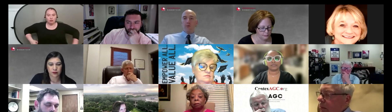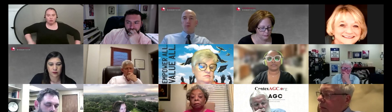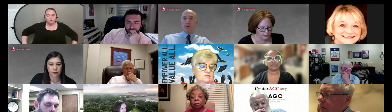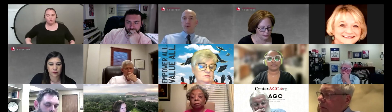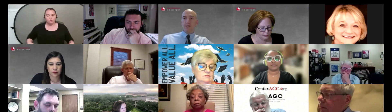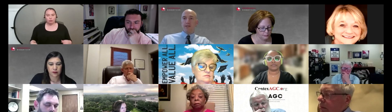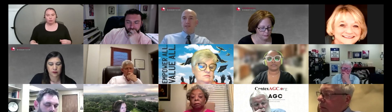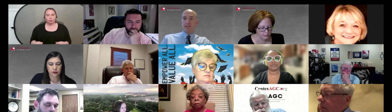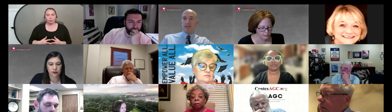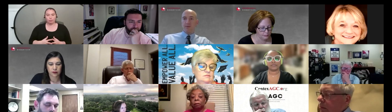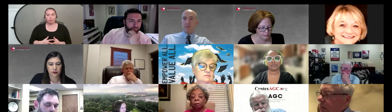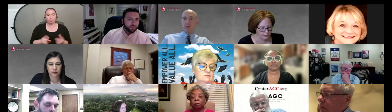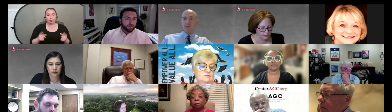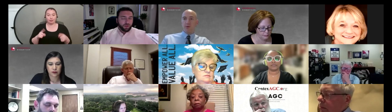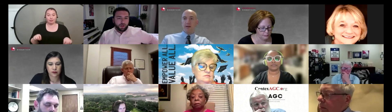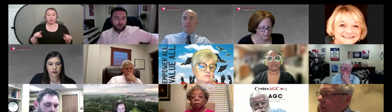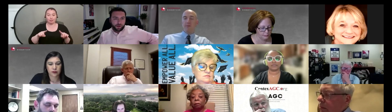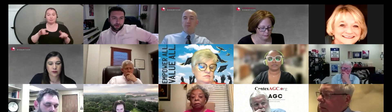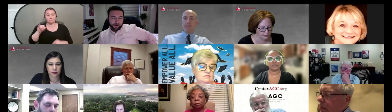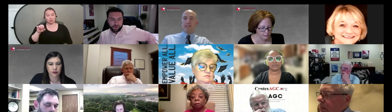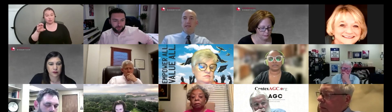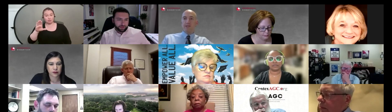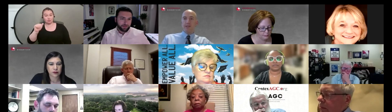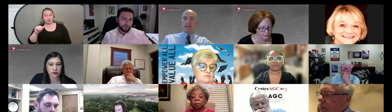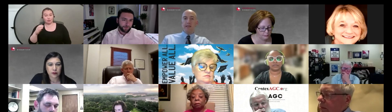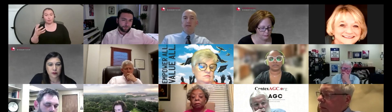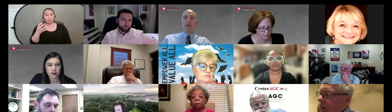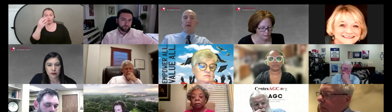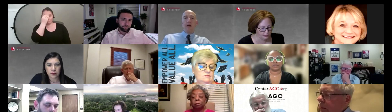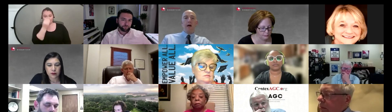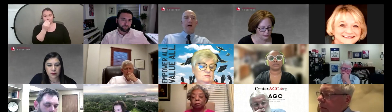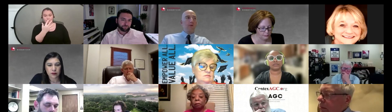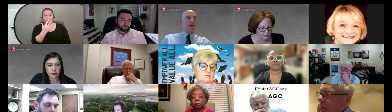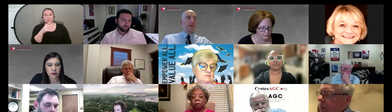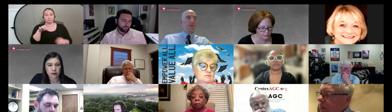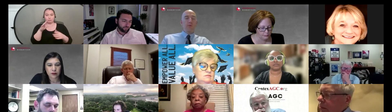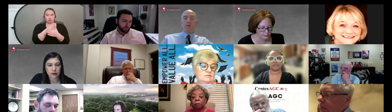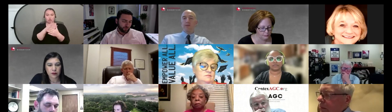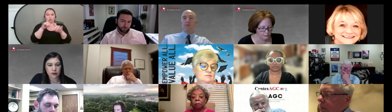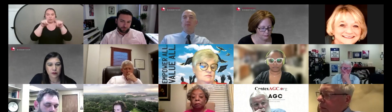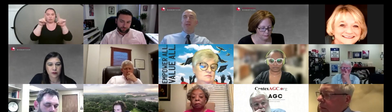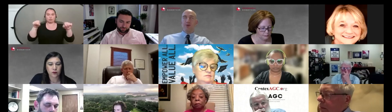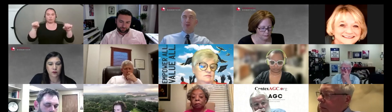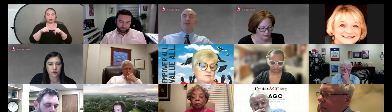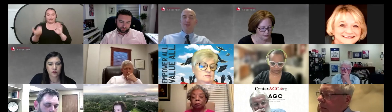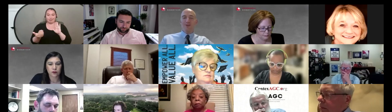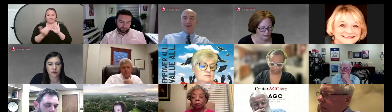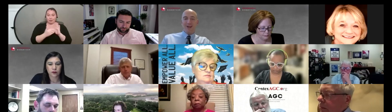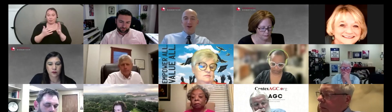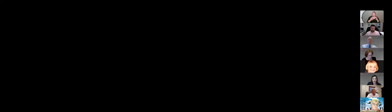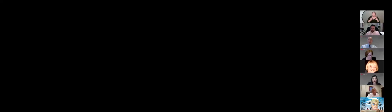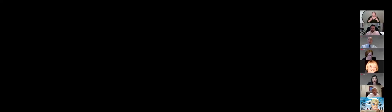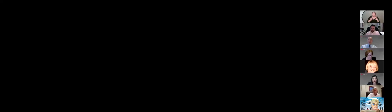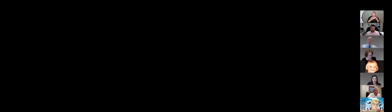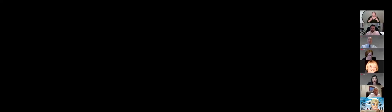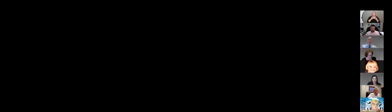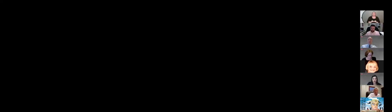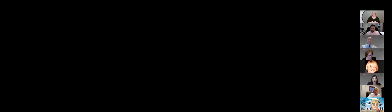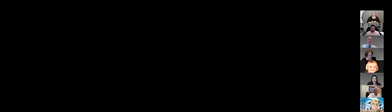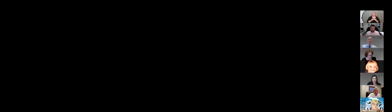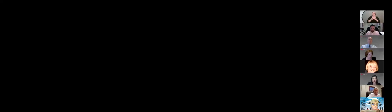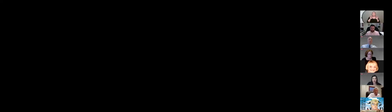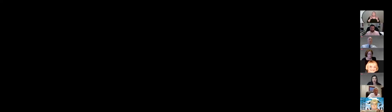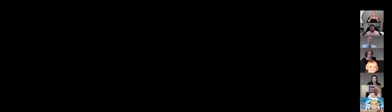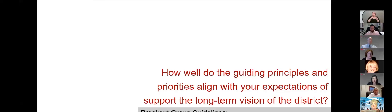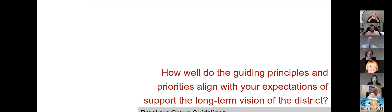what we're focused on. And Jessica, if you want to bring up the presentation again, we do want to make sure it's clear. Hopefully the question's clear this